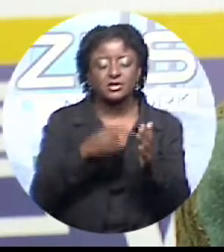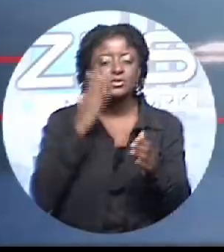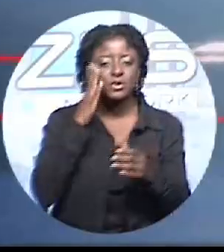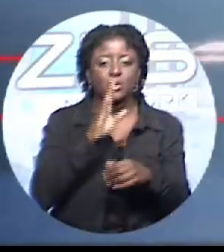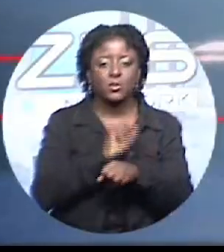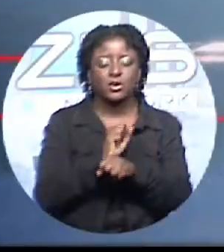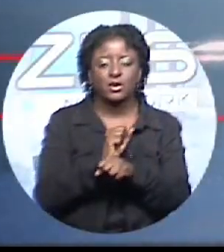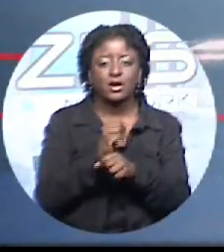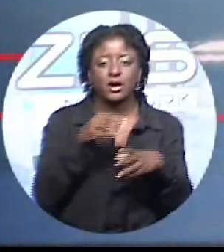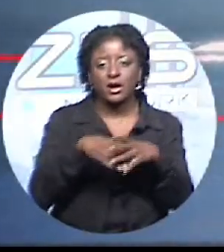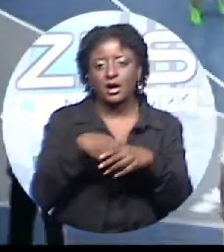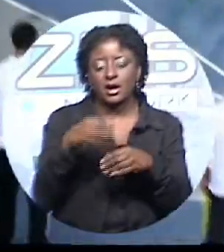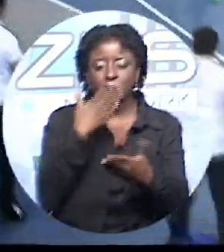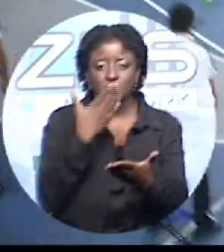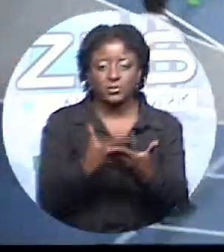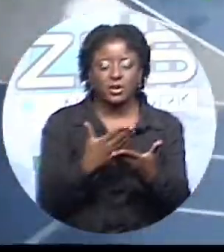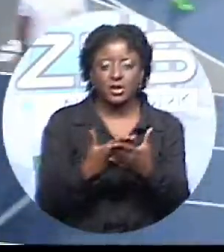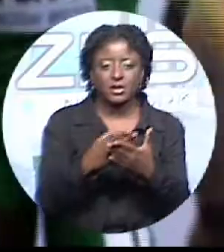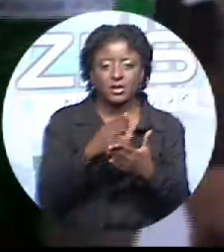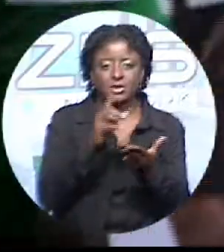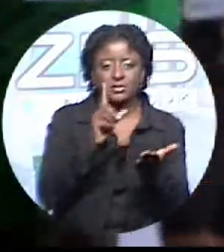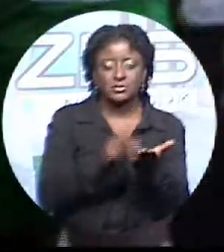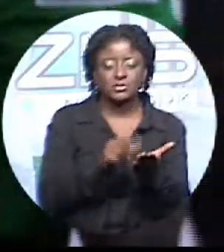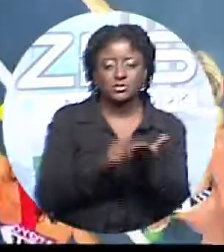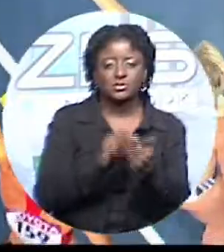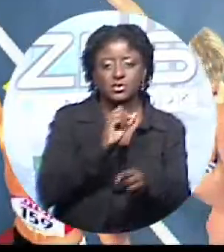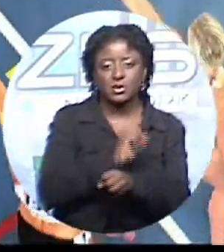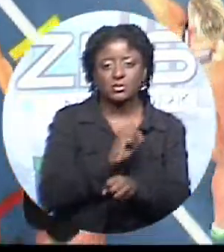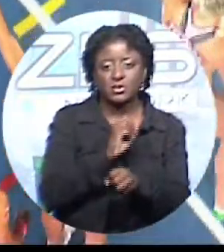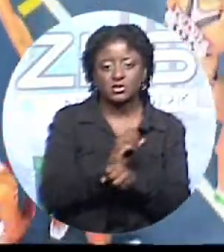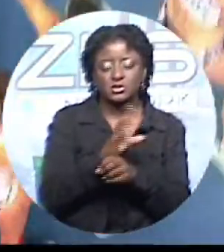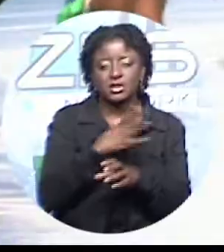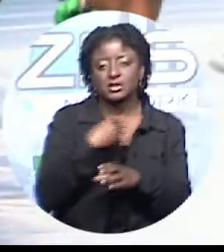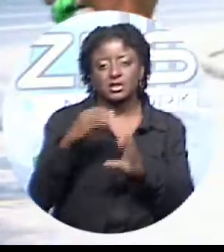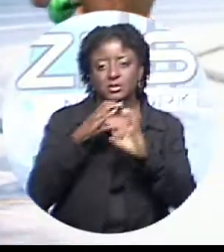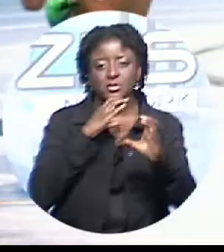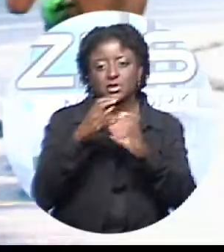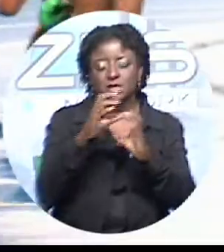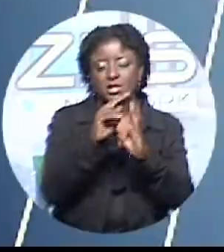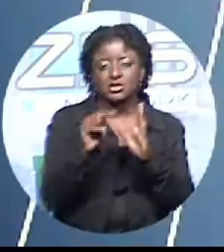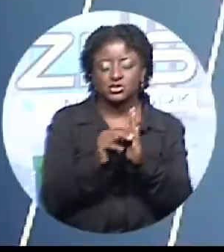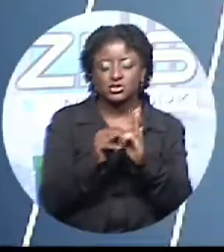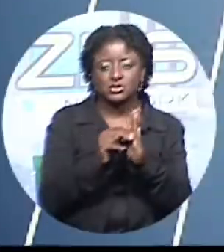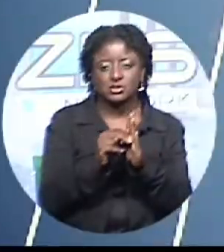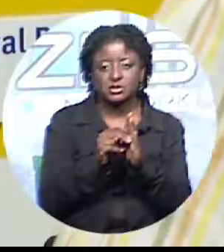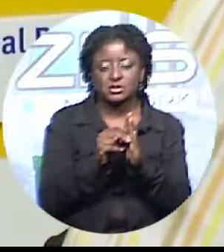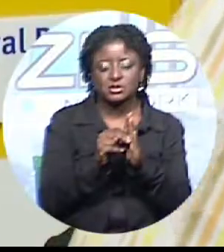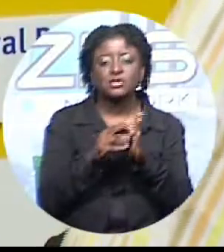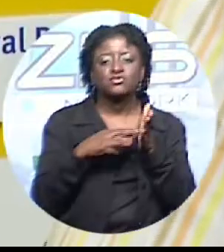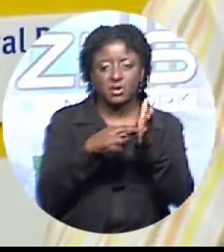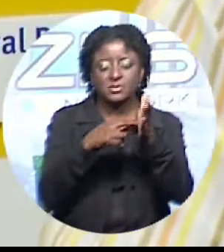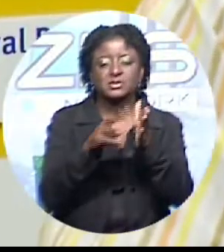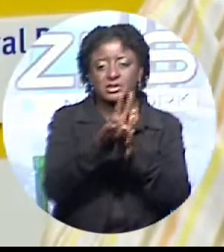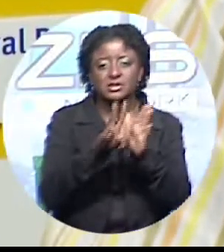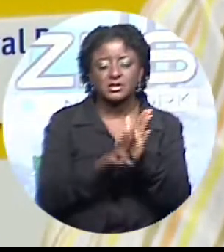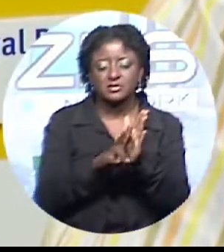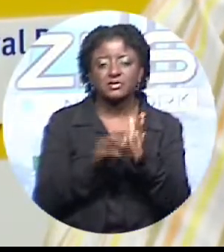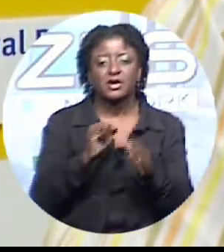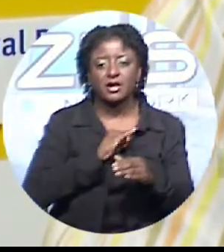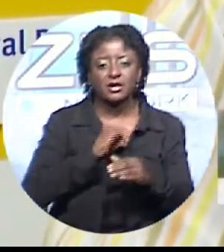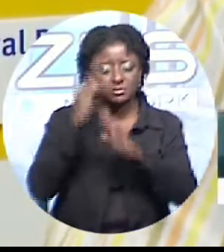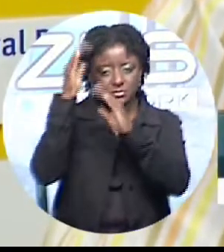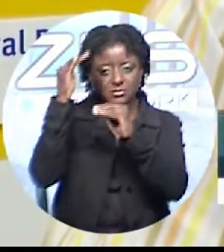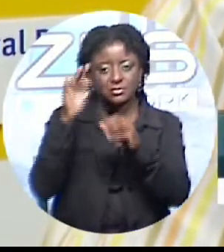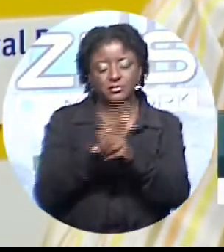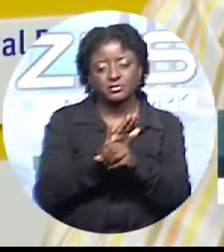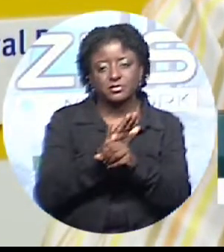very well. Media operations and communications worldwide, Stefan Thies, also pleased with what he has seen. I'm very optimistic.